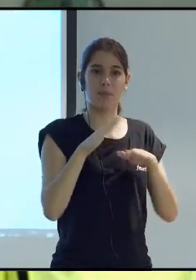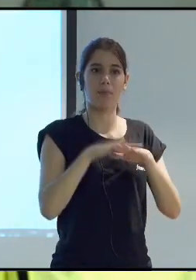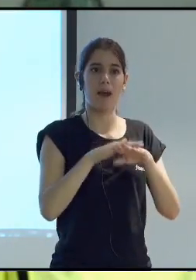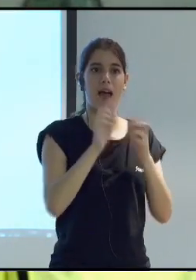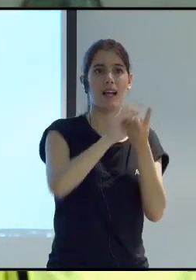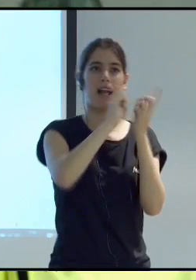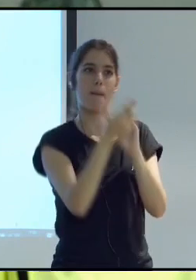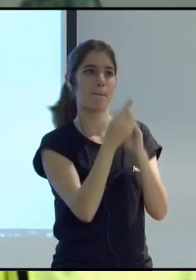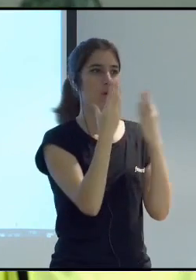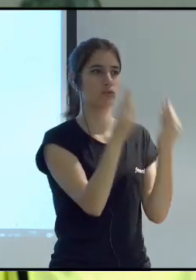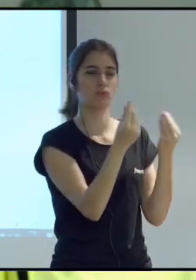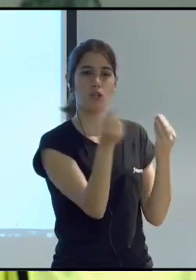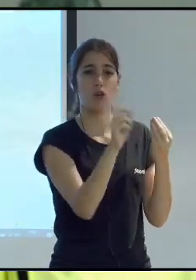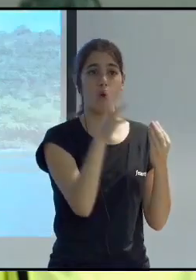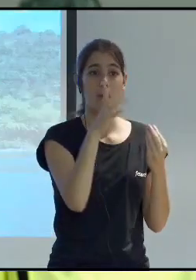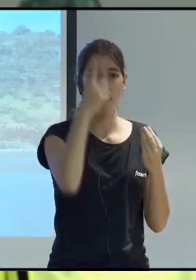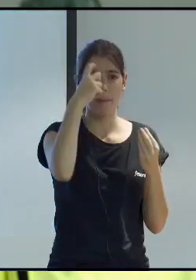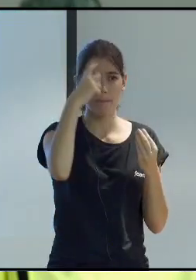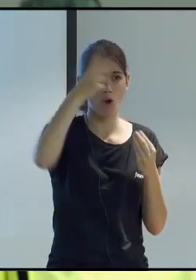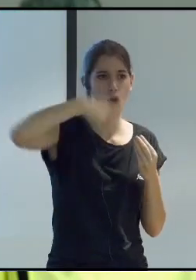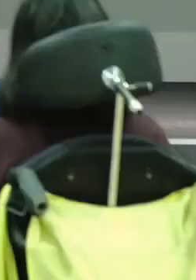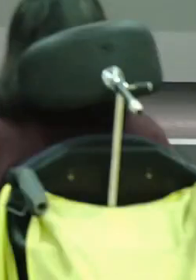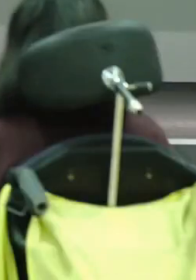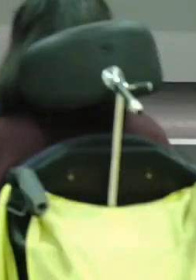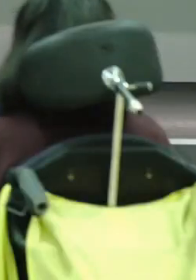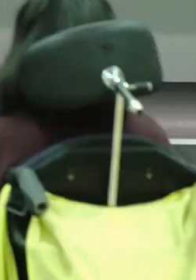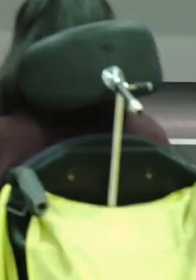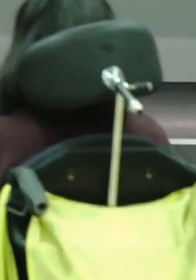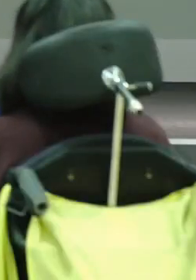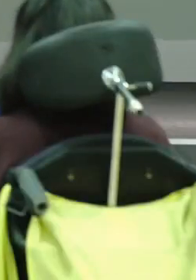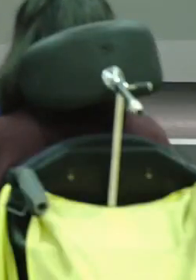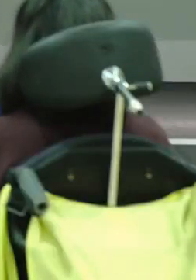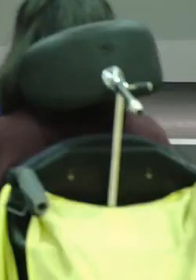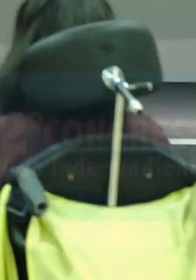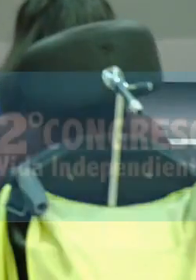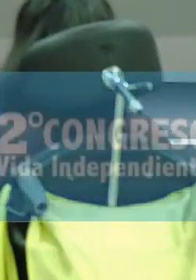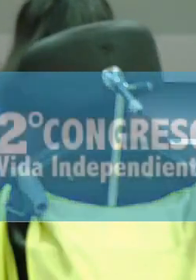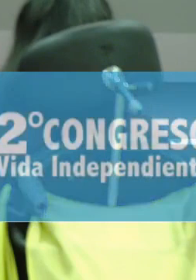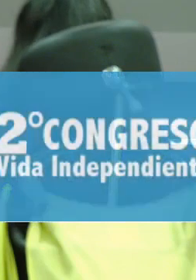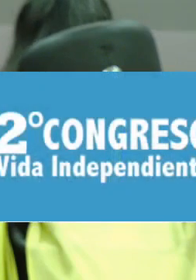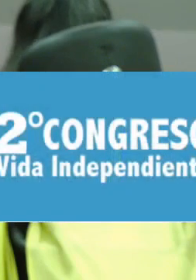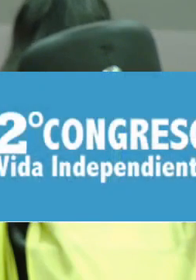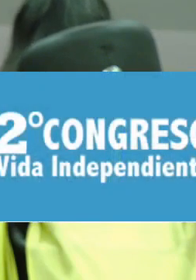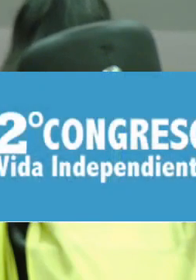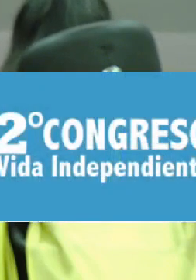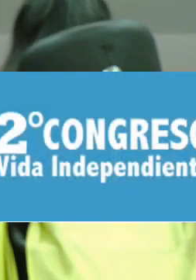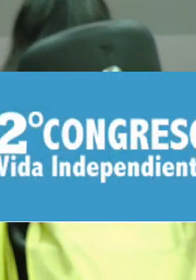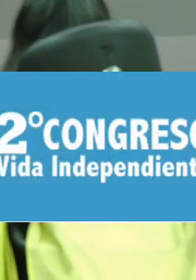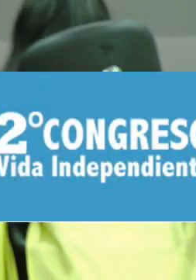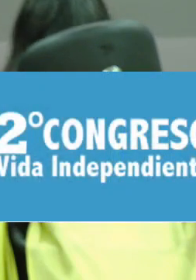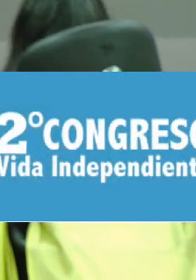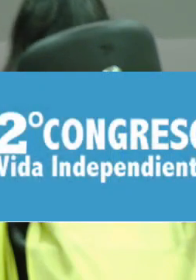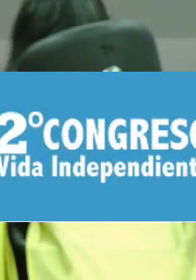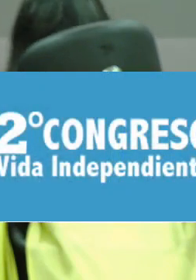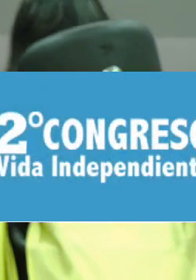remind ourselves what we can do, how we can enforce each other, how we can learn from each other, and how we can support each other in order to